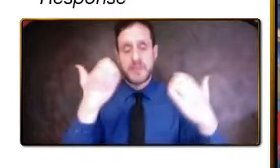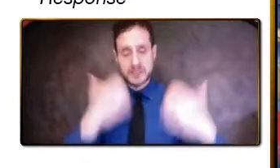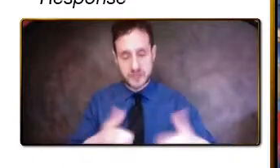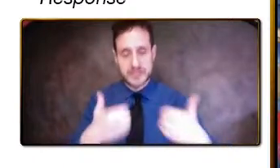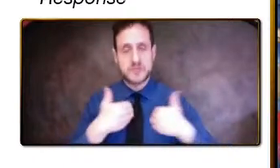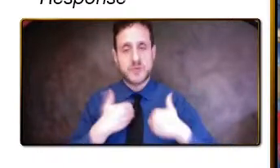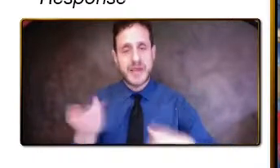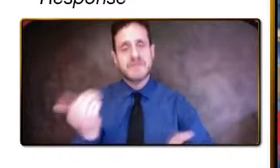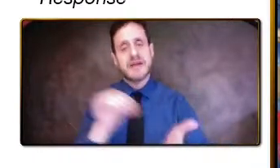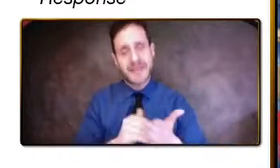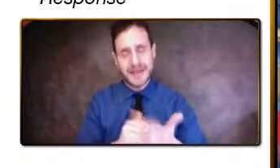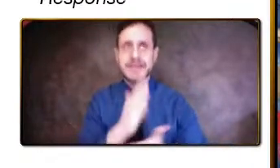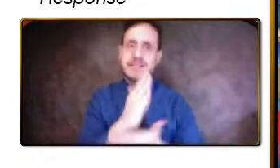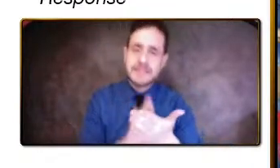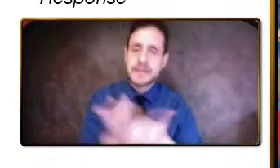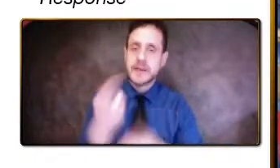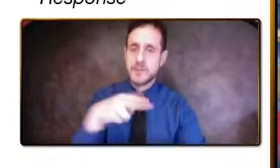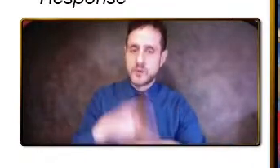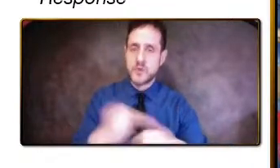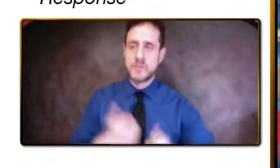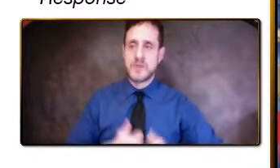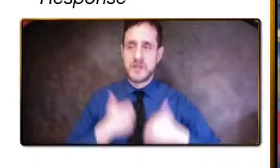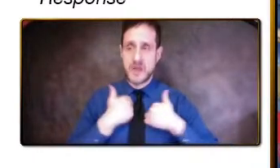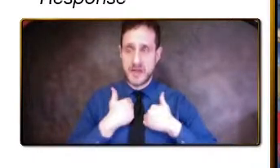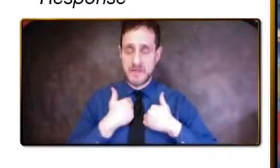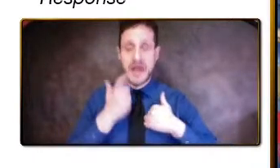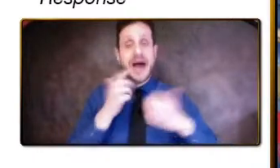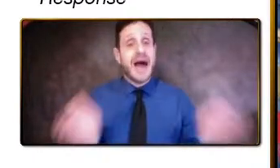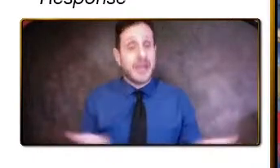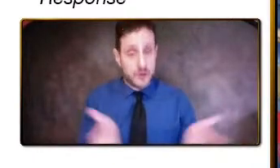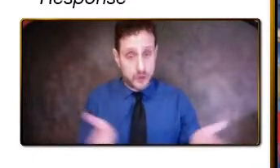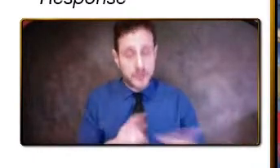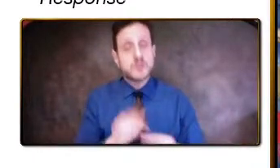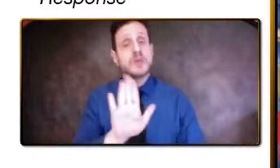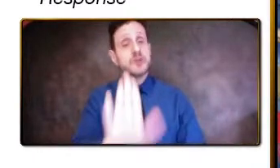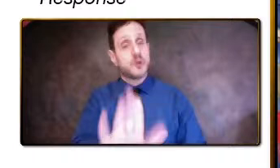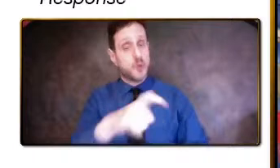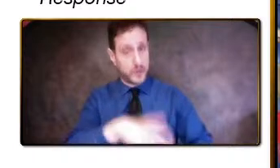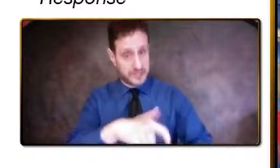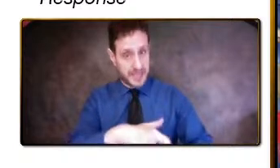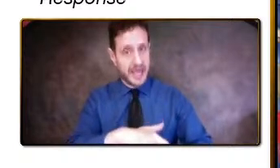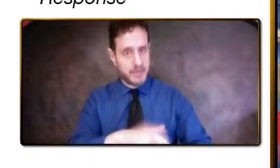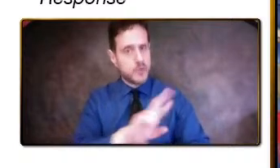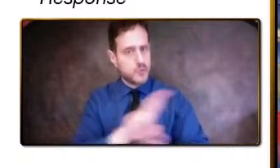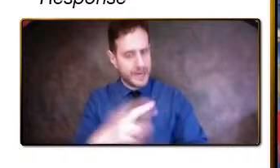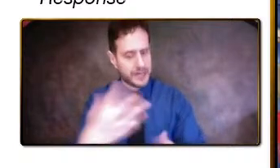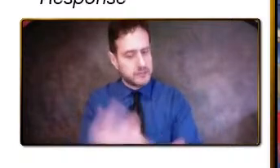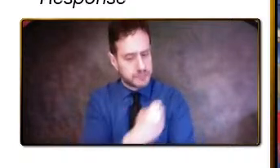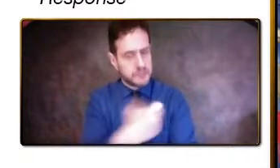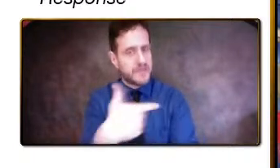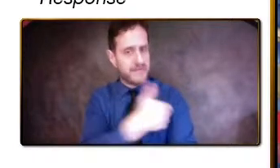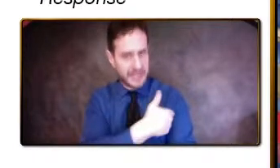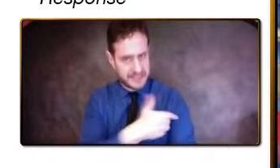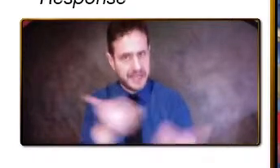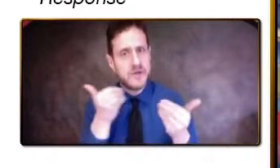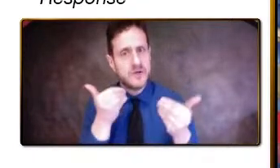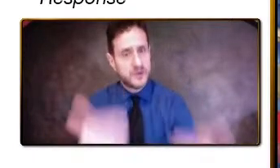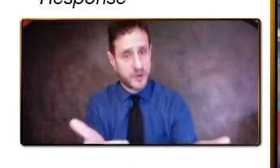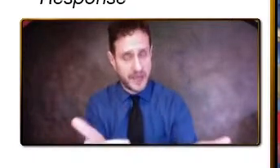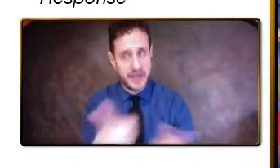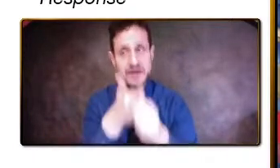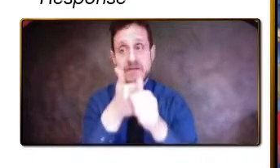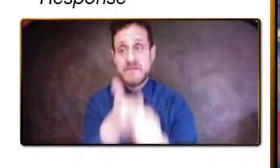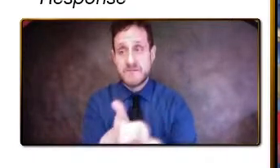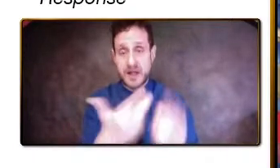of normalcy. I urge you to get the vaccine as soon as you are able to, according to the guidelines put